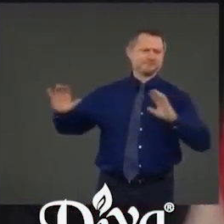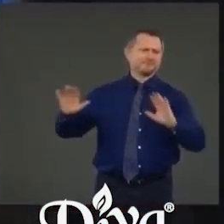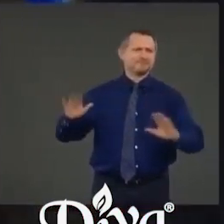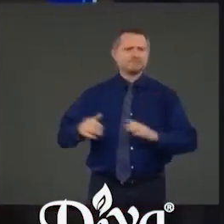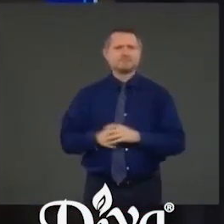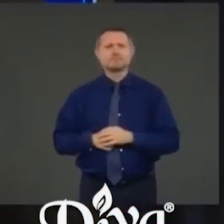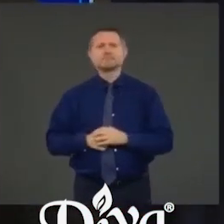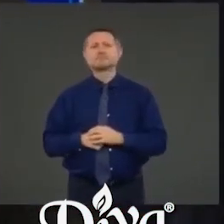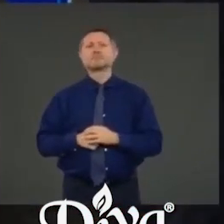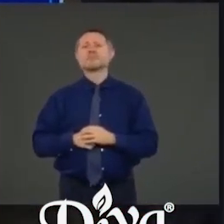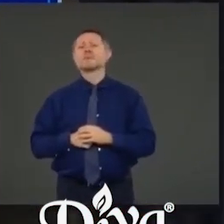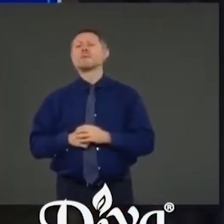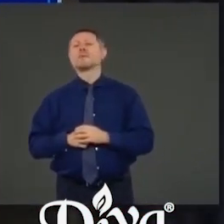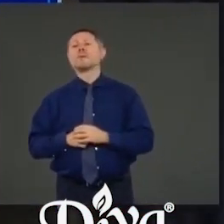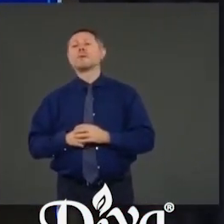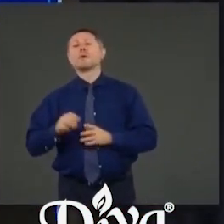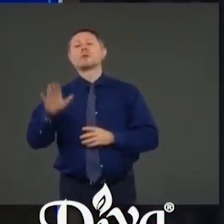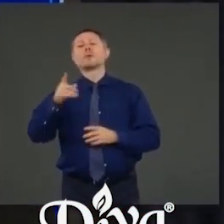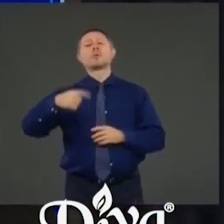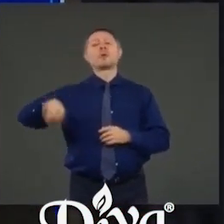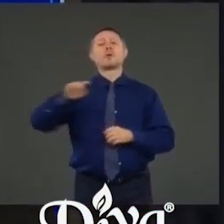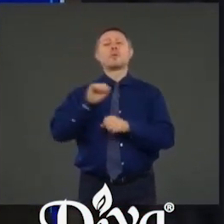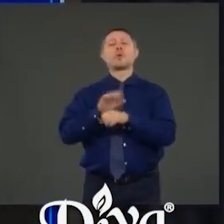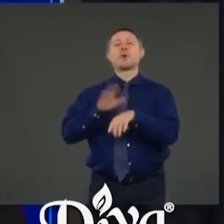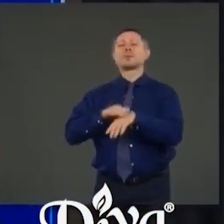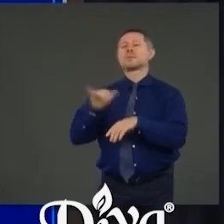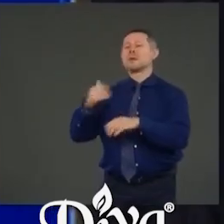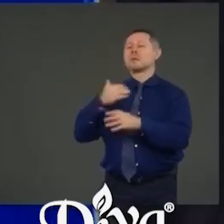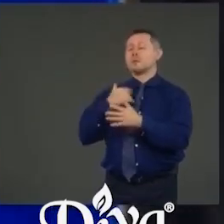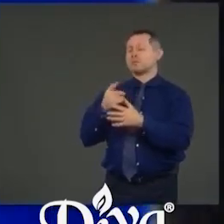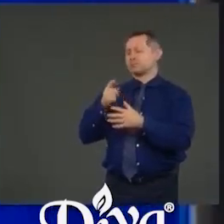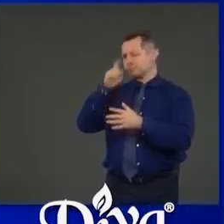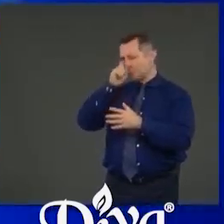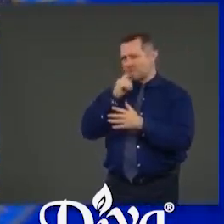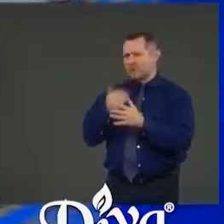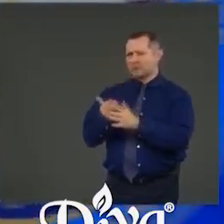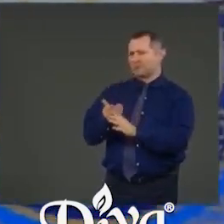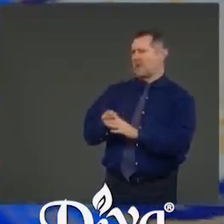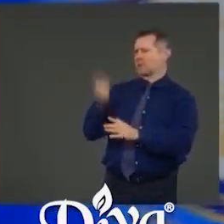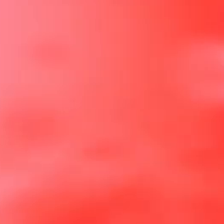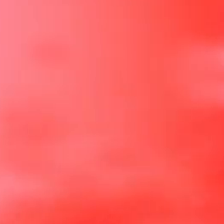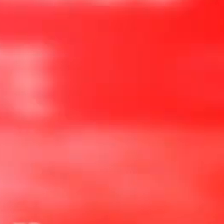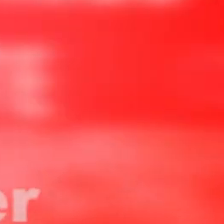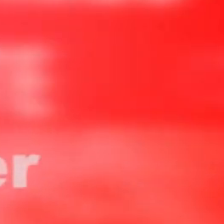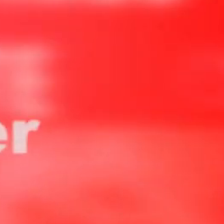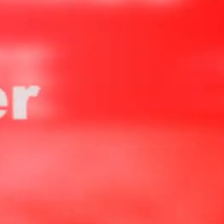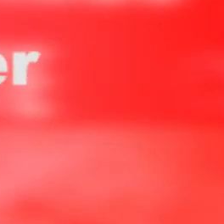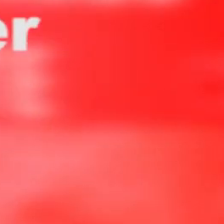No, because they're working on a protocol from last week. We announced that. Thank you, guys.